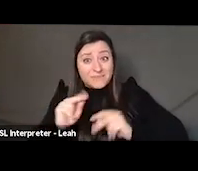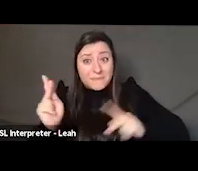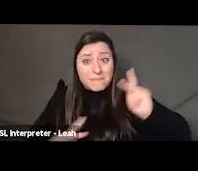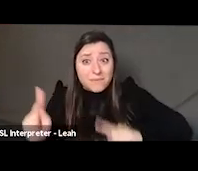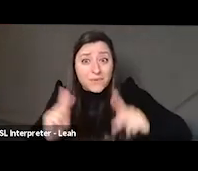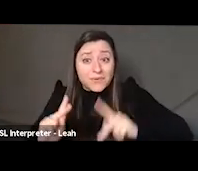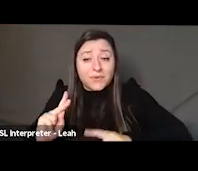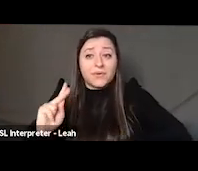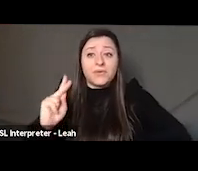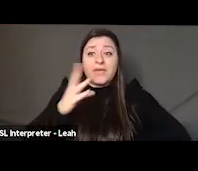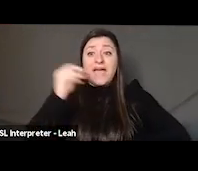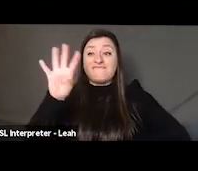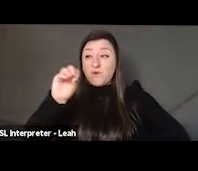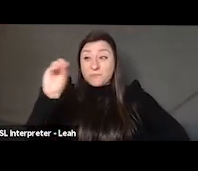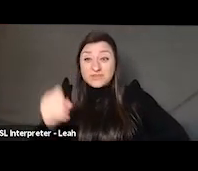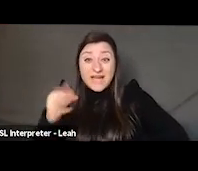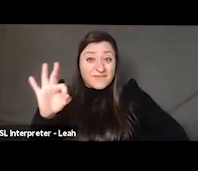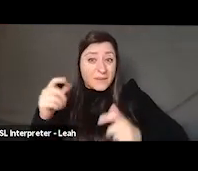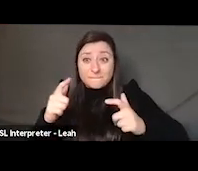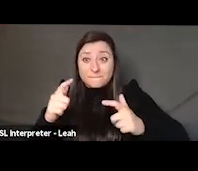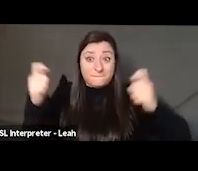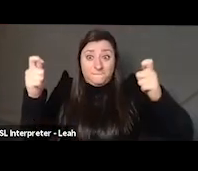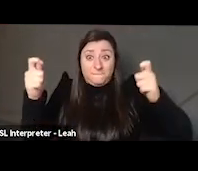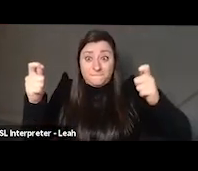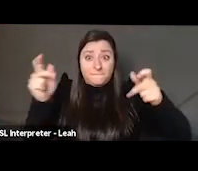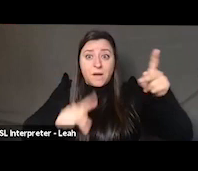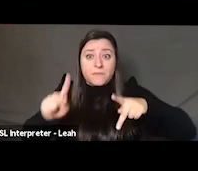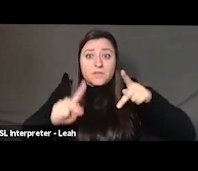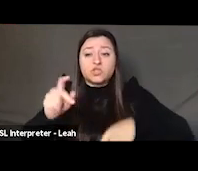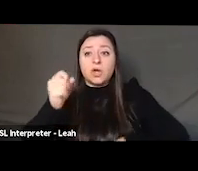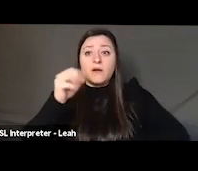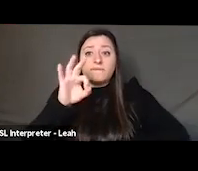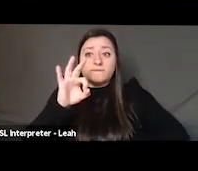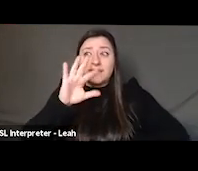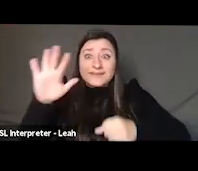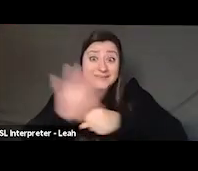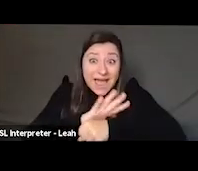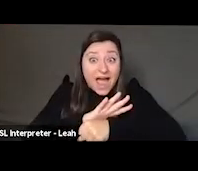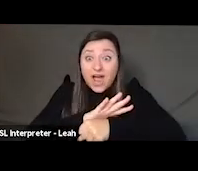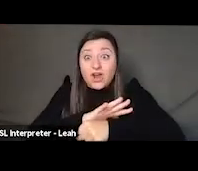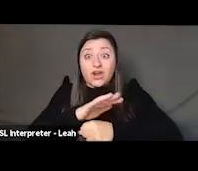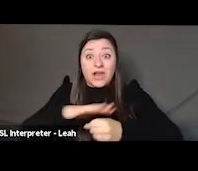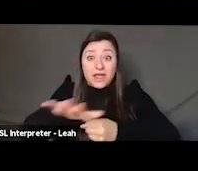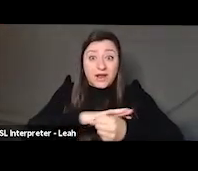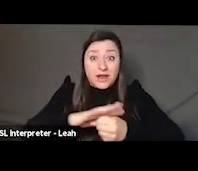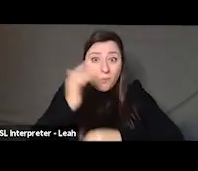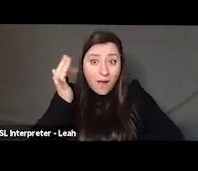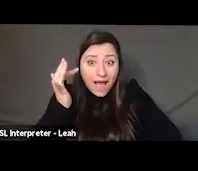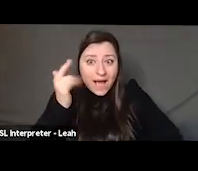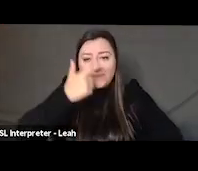back then, and 40% of the larger population of the entire Levant area, is because